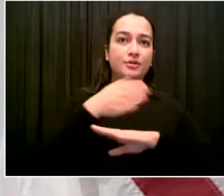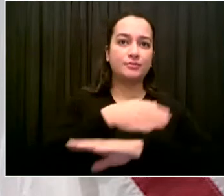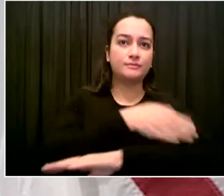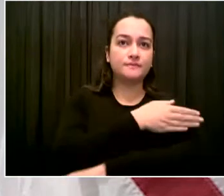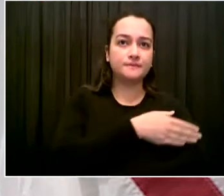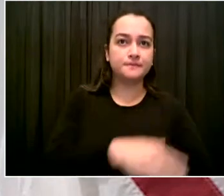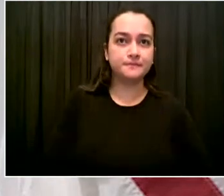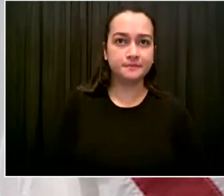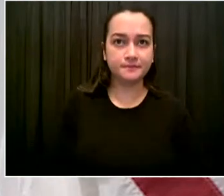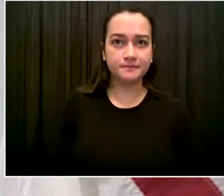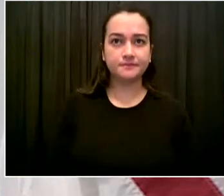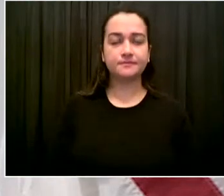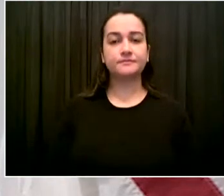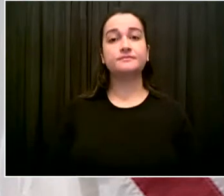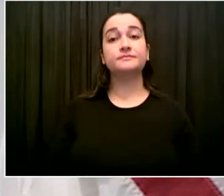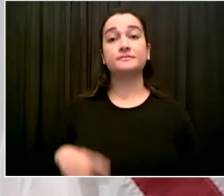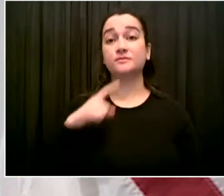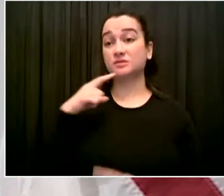and